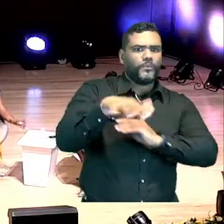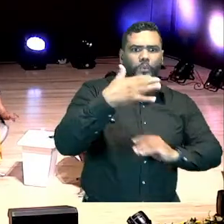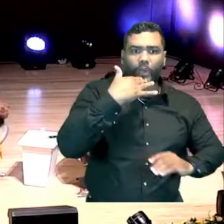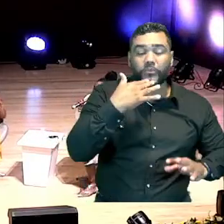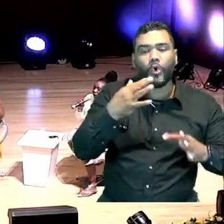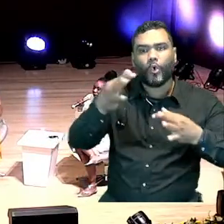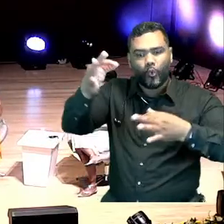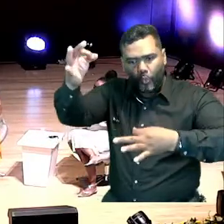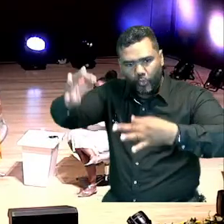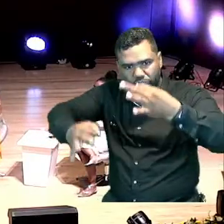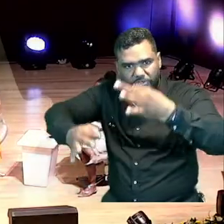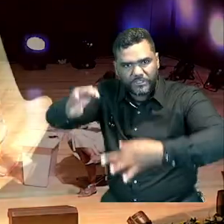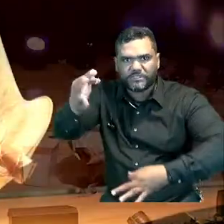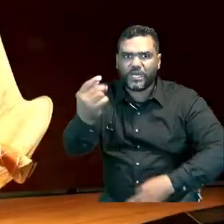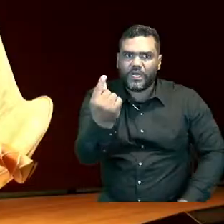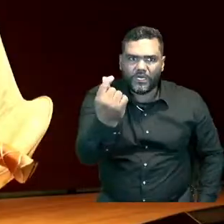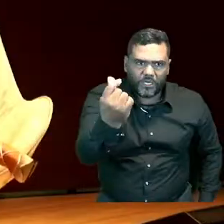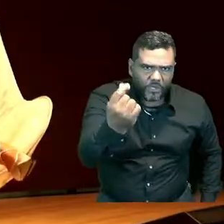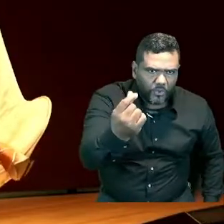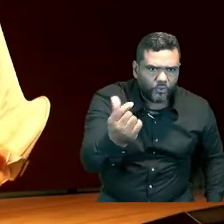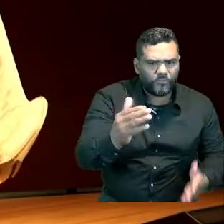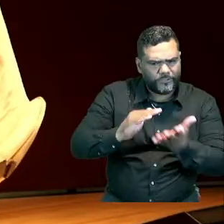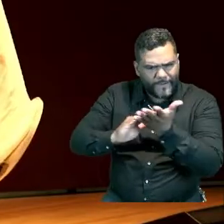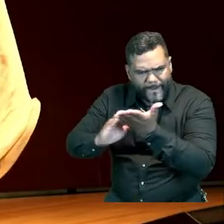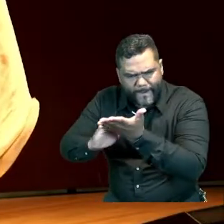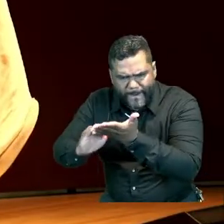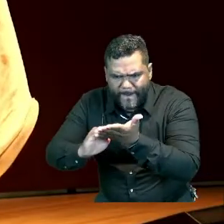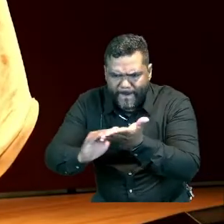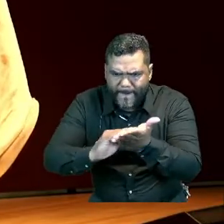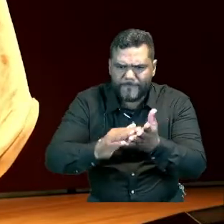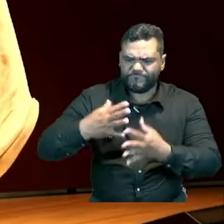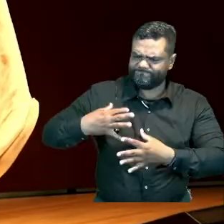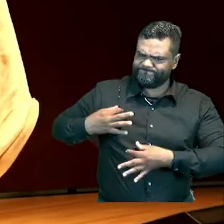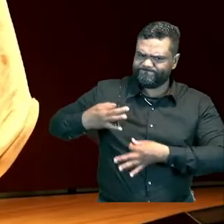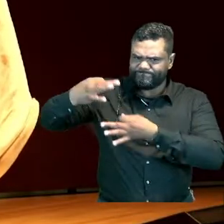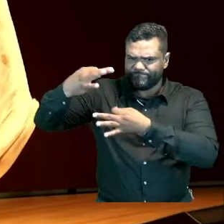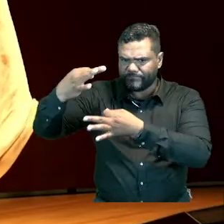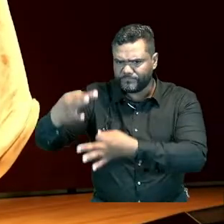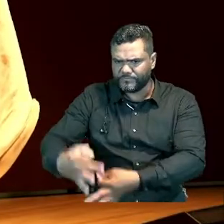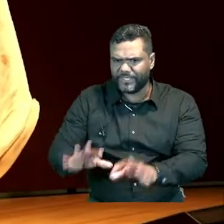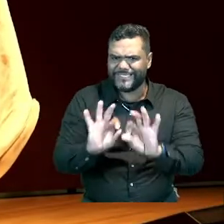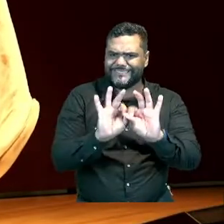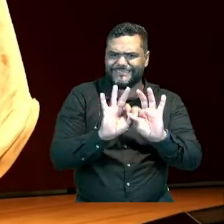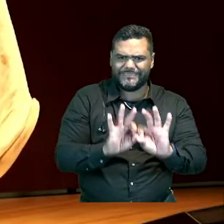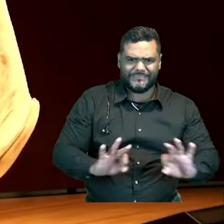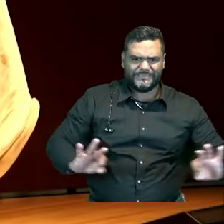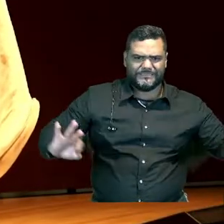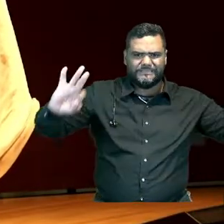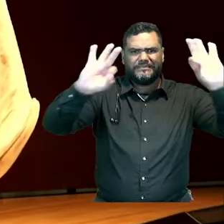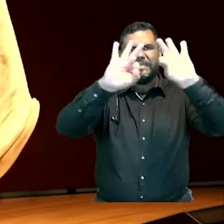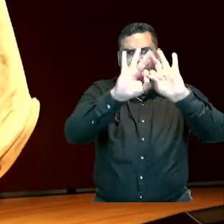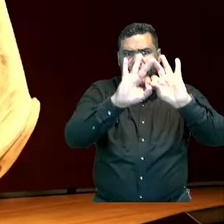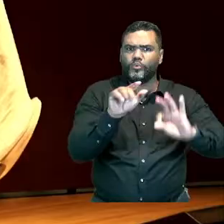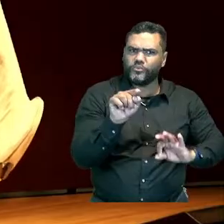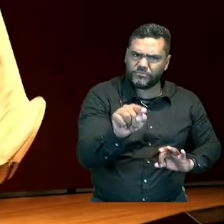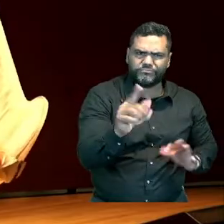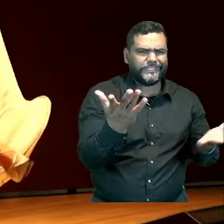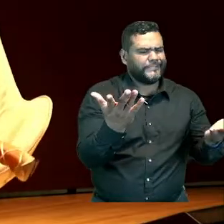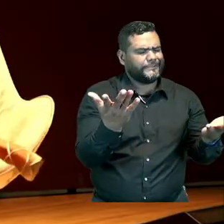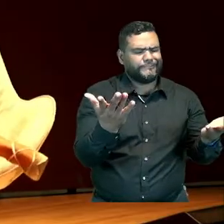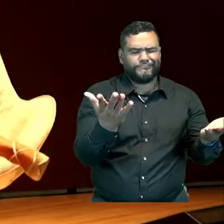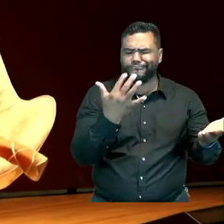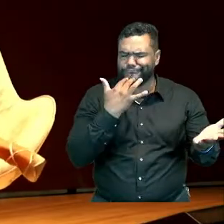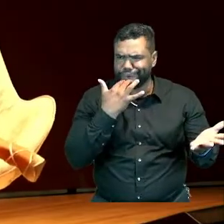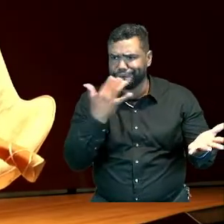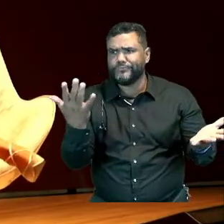forward. When we talk about economic justice and this work, it is important to understand that these